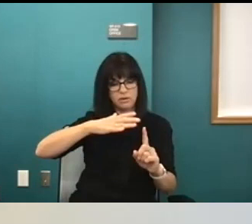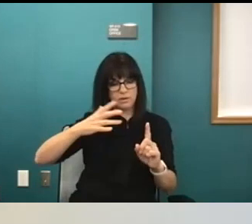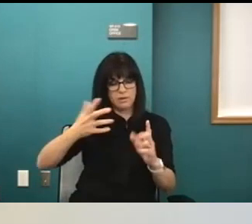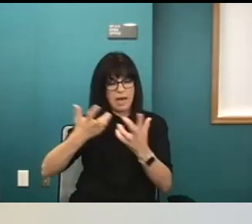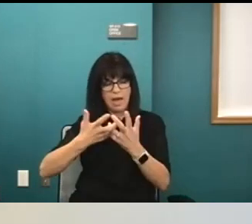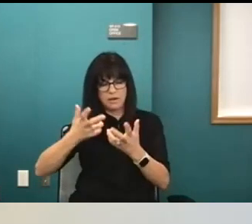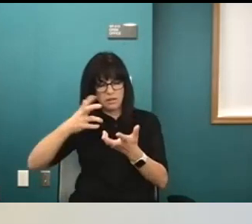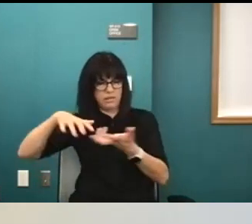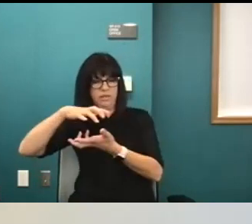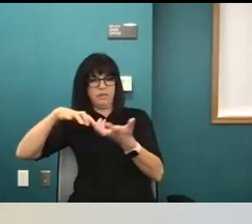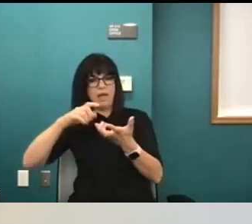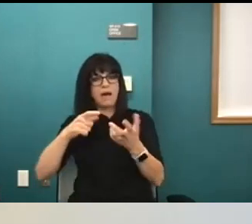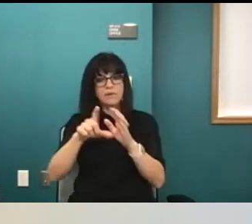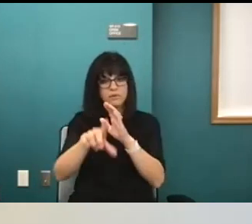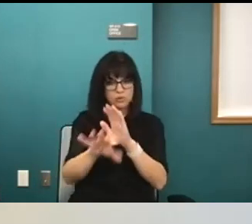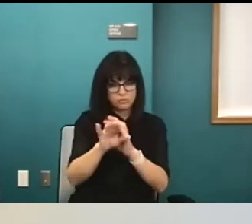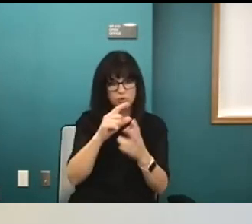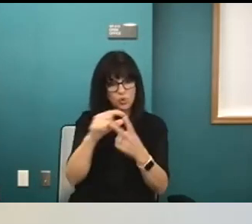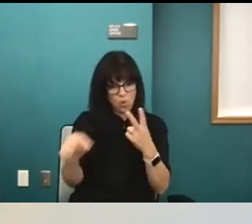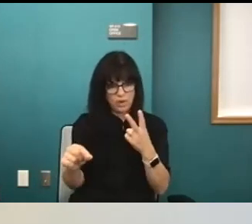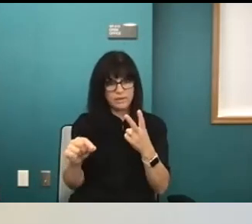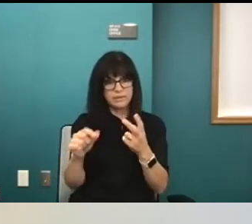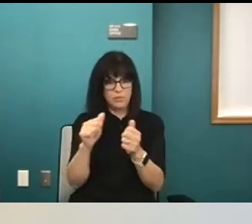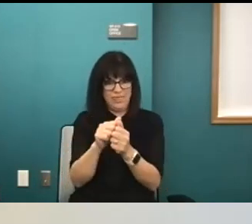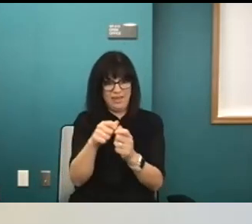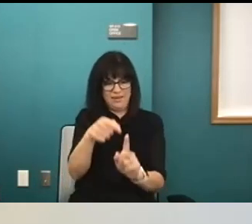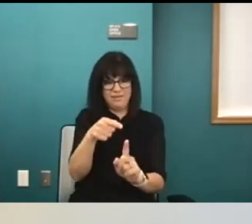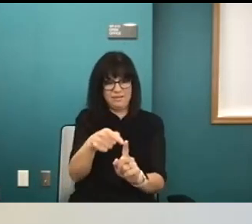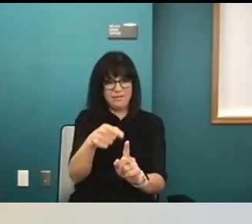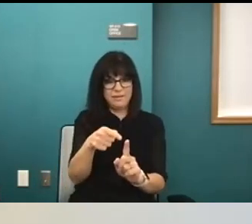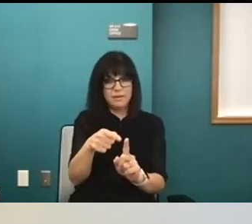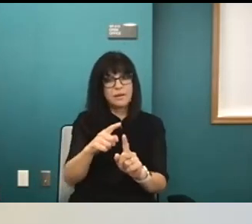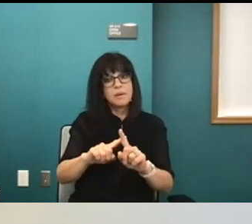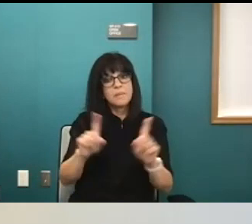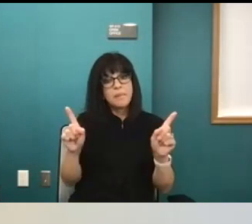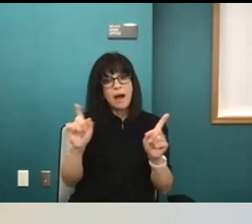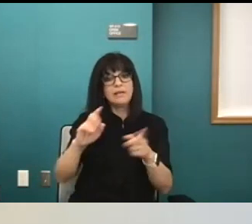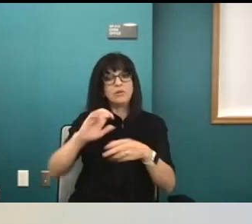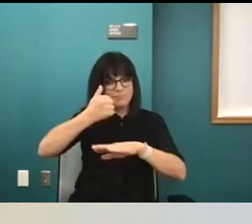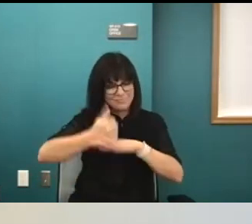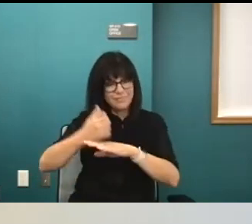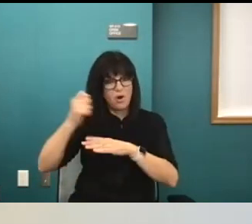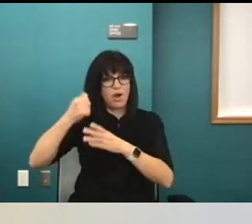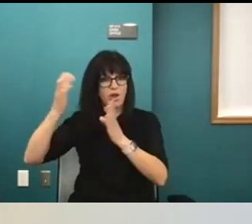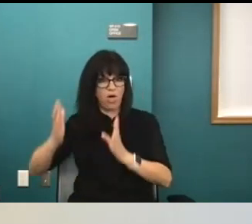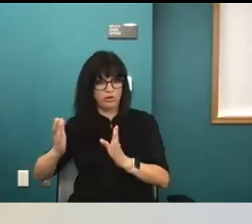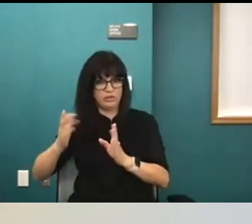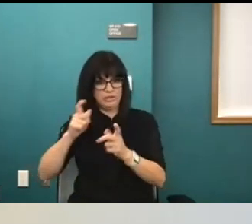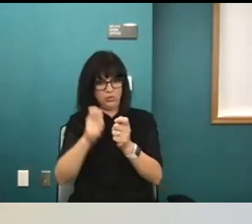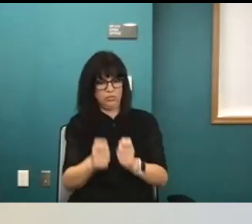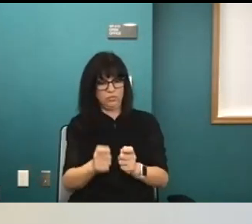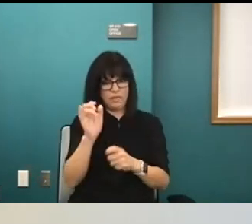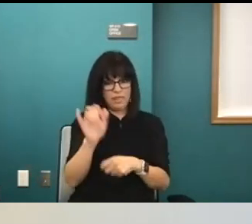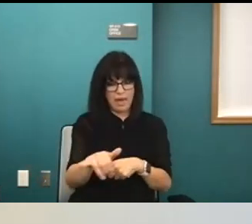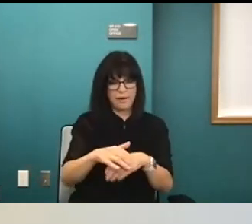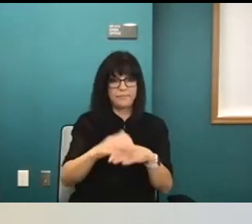they have a choice of programming within the ad here itself, but that would need to be programmed by the audiologist. The ad here